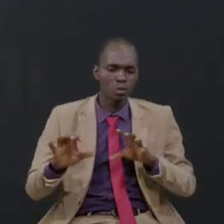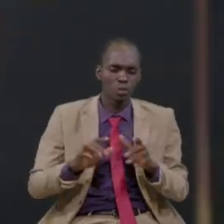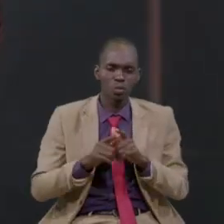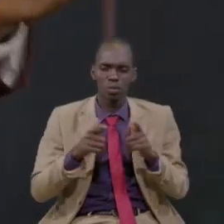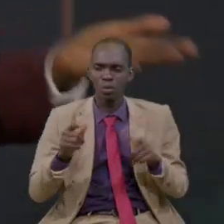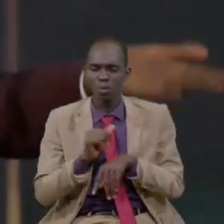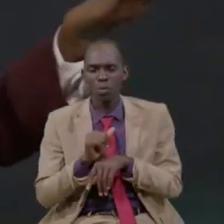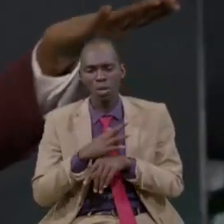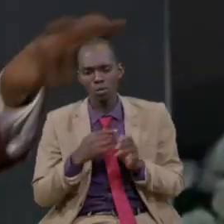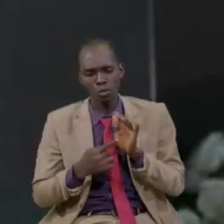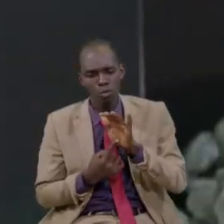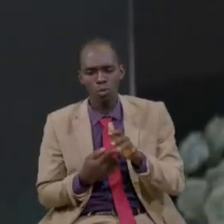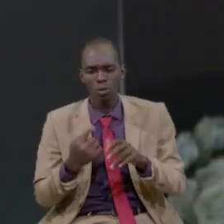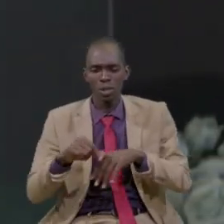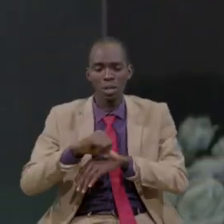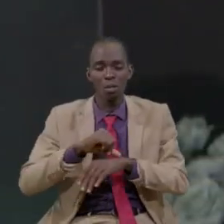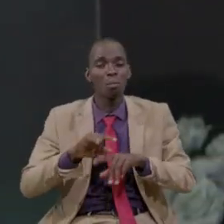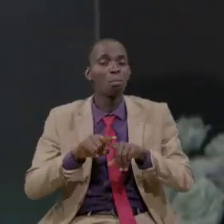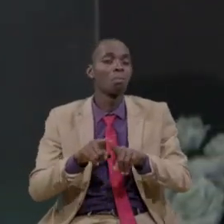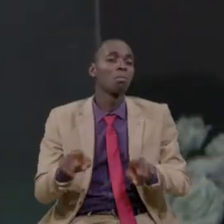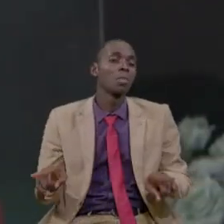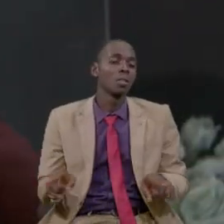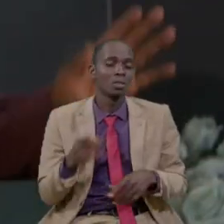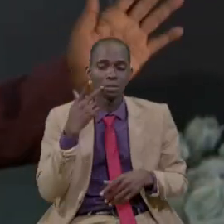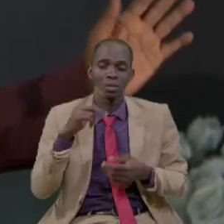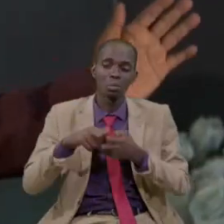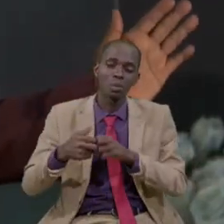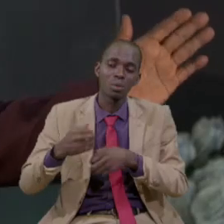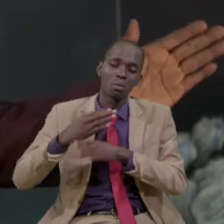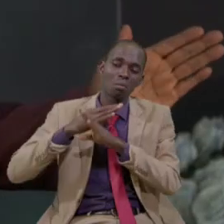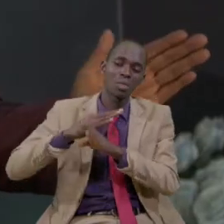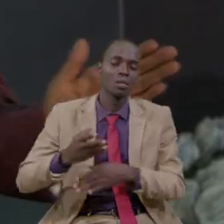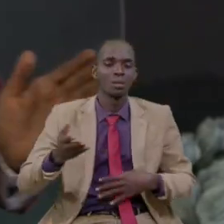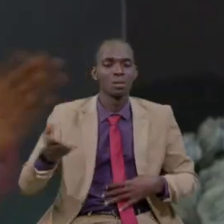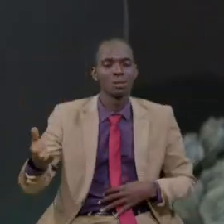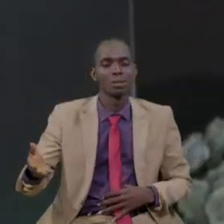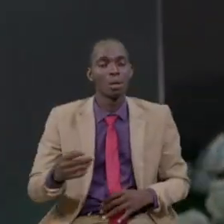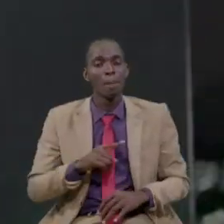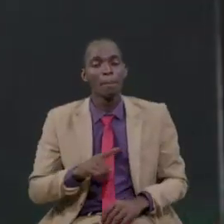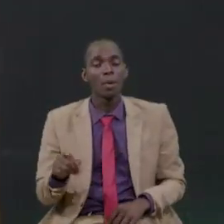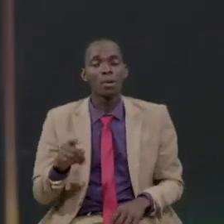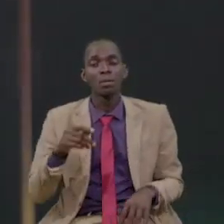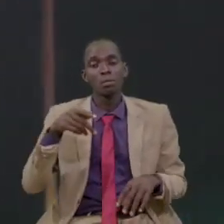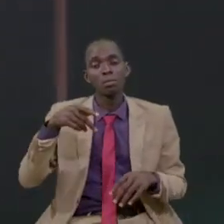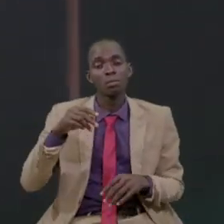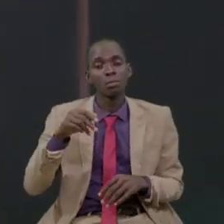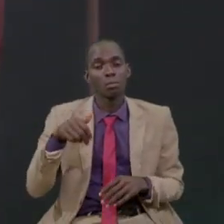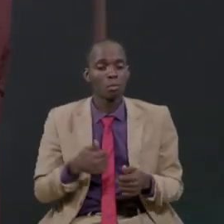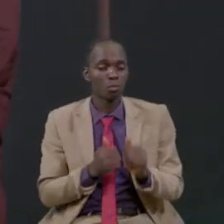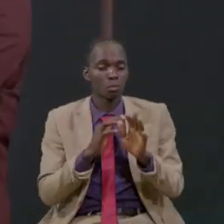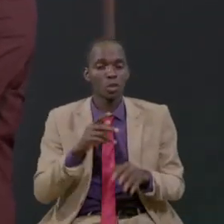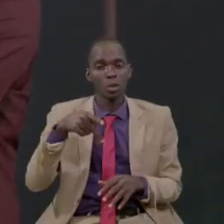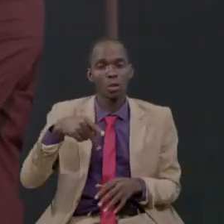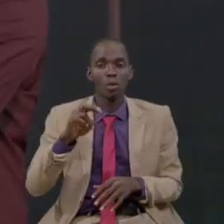anointing. But look at the mountain. Paul the apostle said, none of these things moved